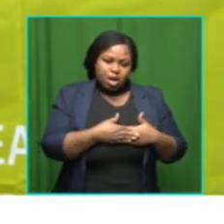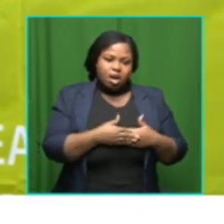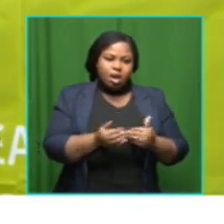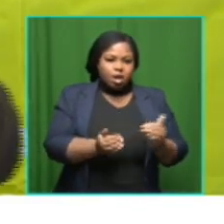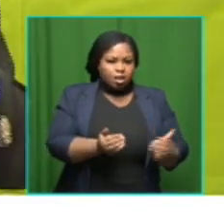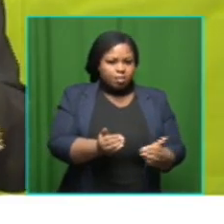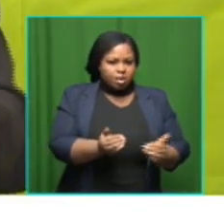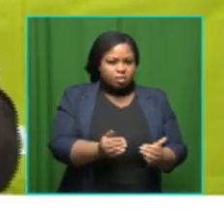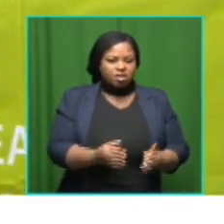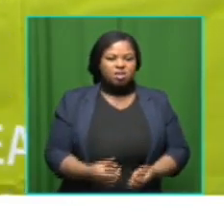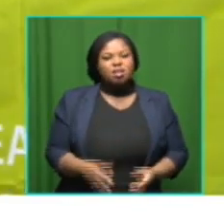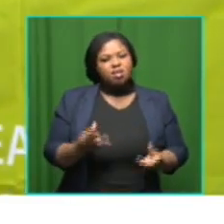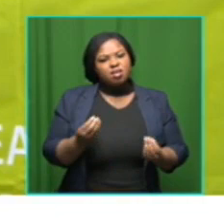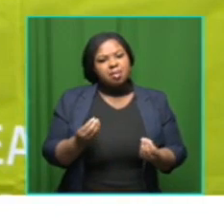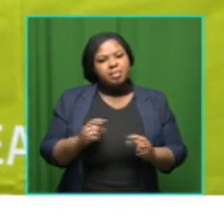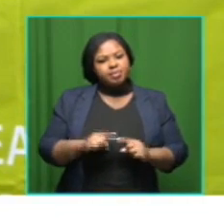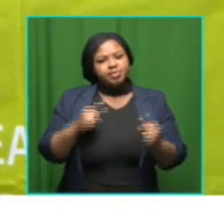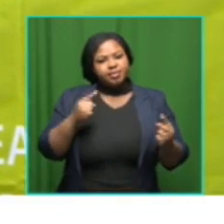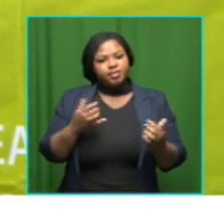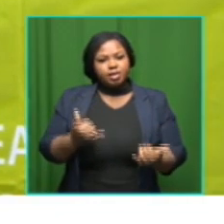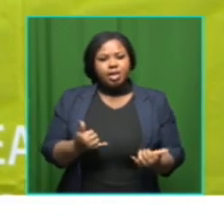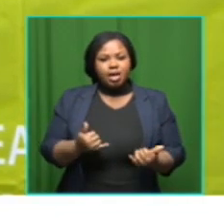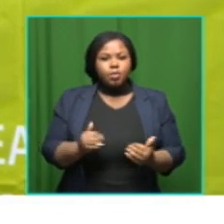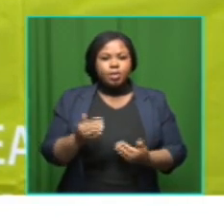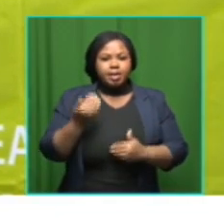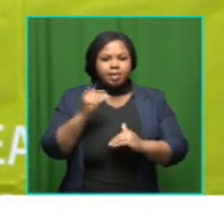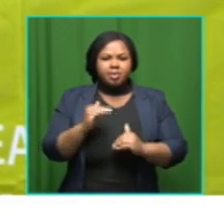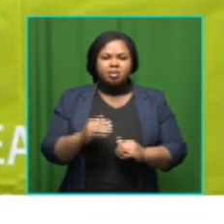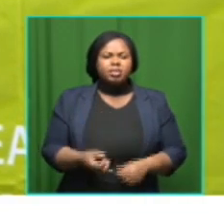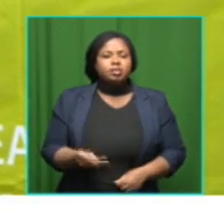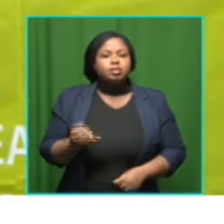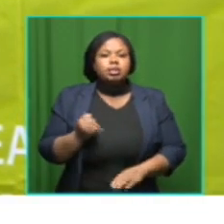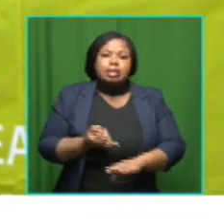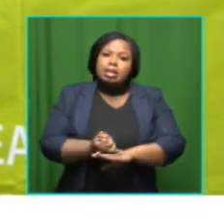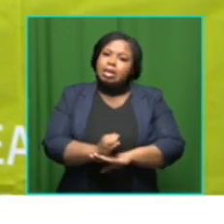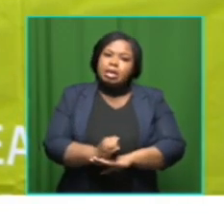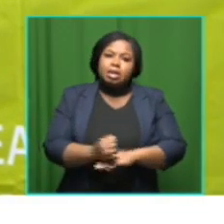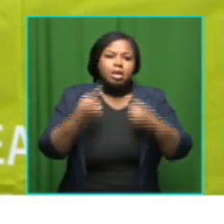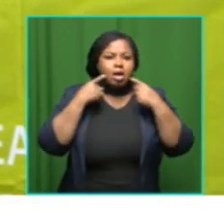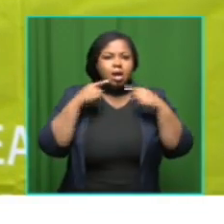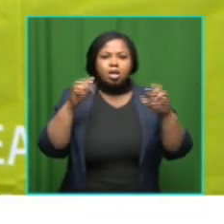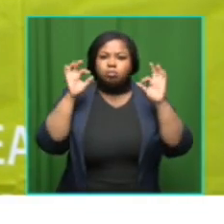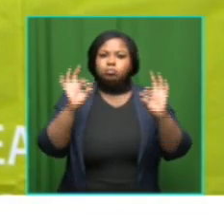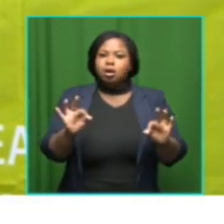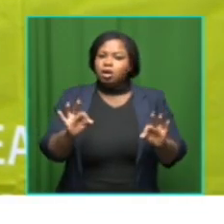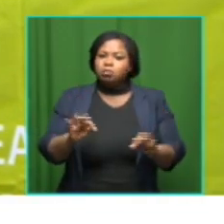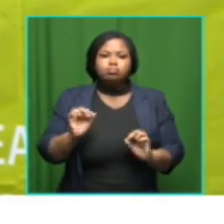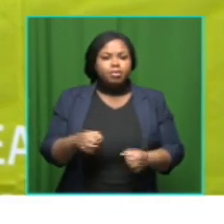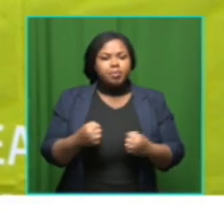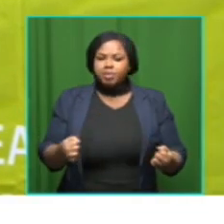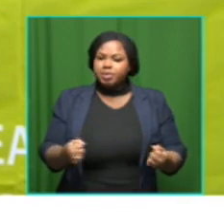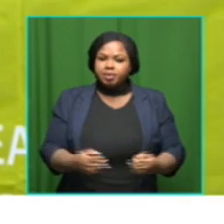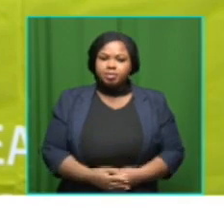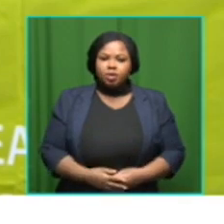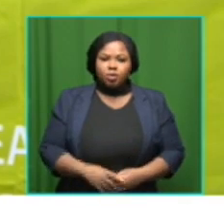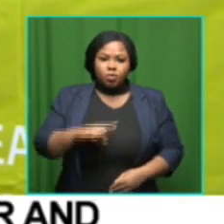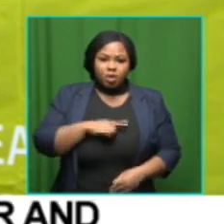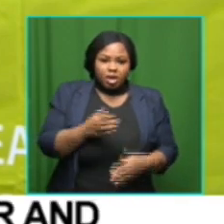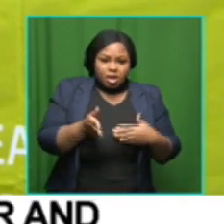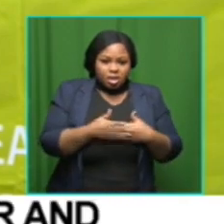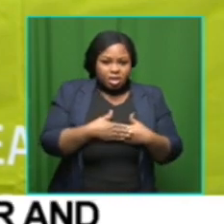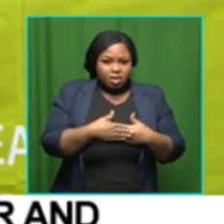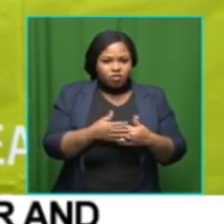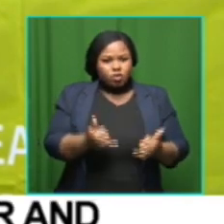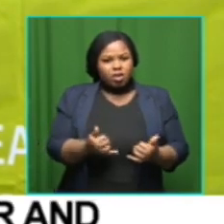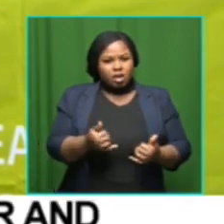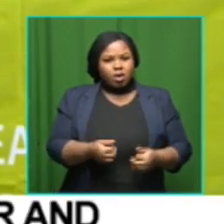figures are completely different from that. But you see, it's very early days. Because it's early days and there's also a lockdown, your